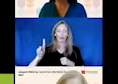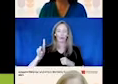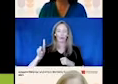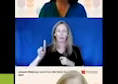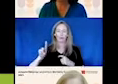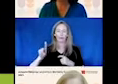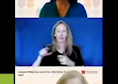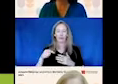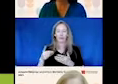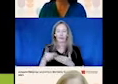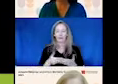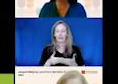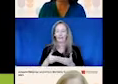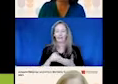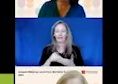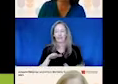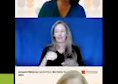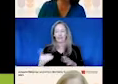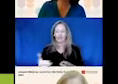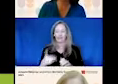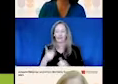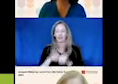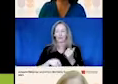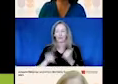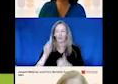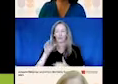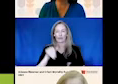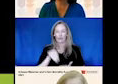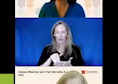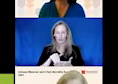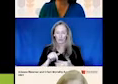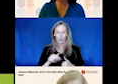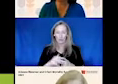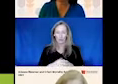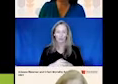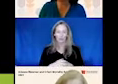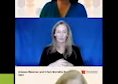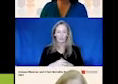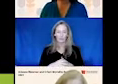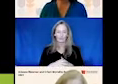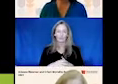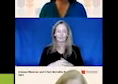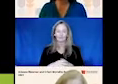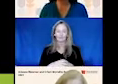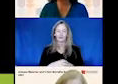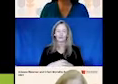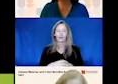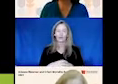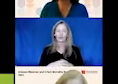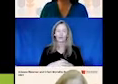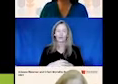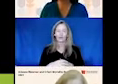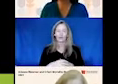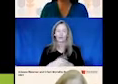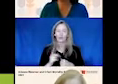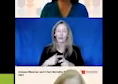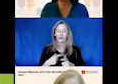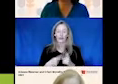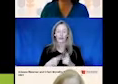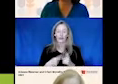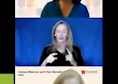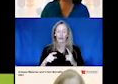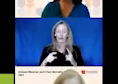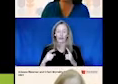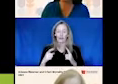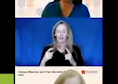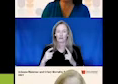more than 6.0 deaths, 1,000 live births, and higher than the state. which is 5.6 deaths per 1,000 live